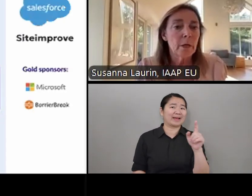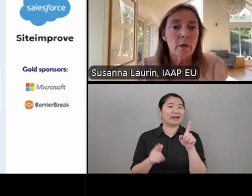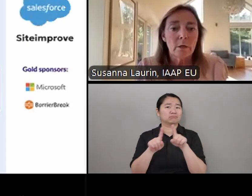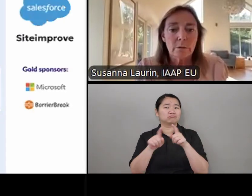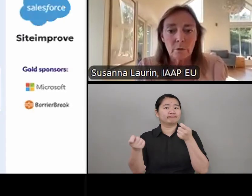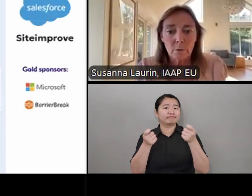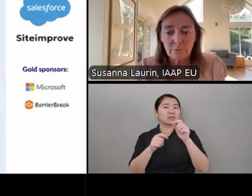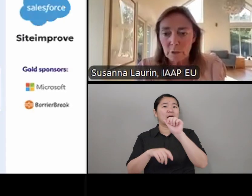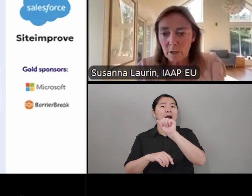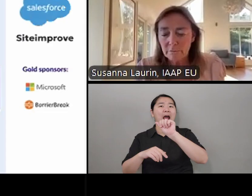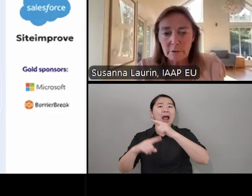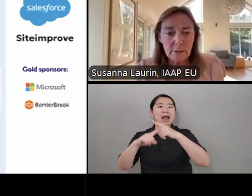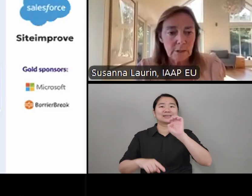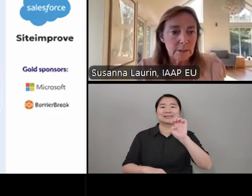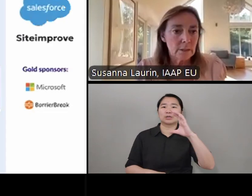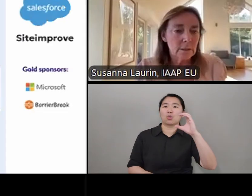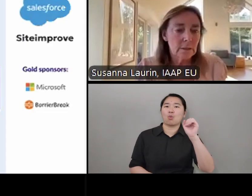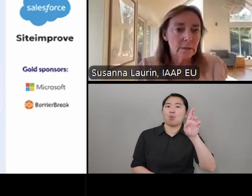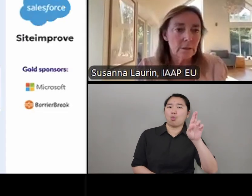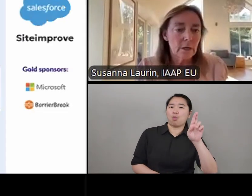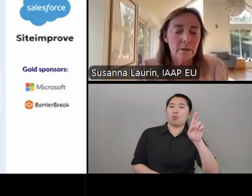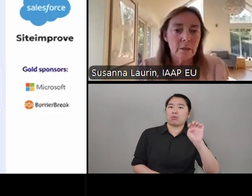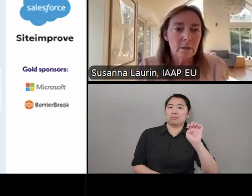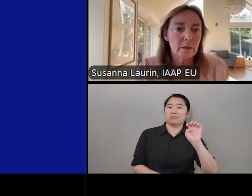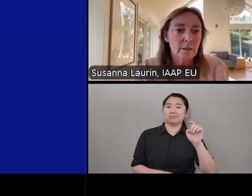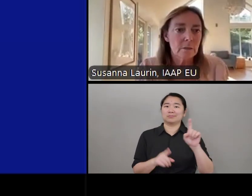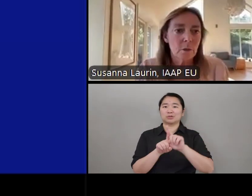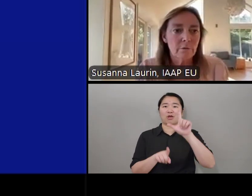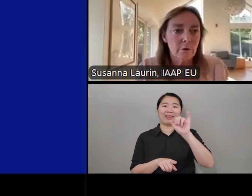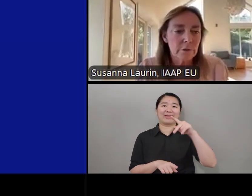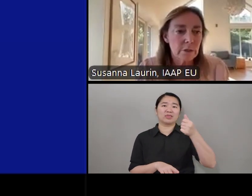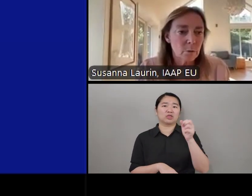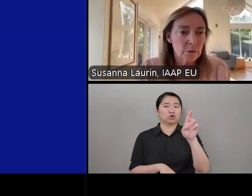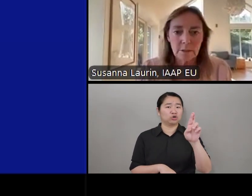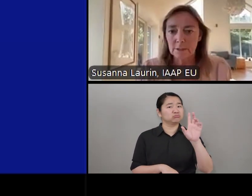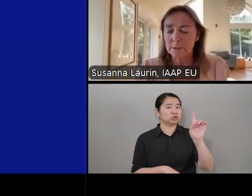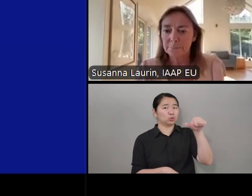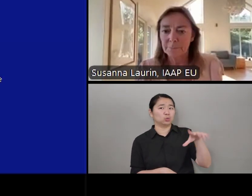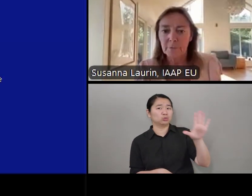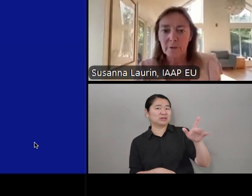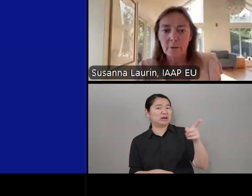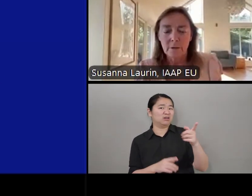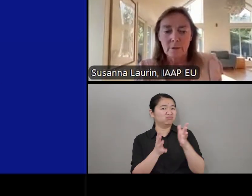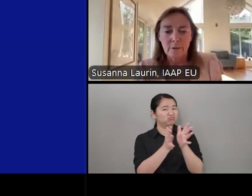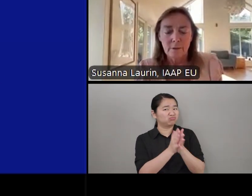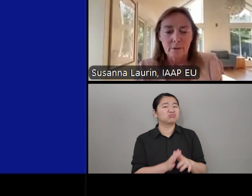Deque. So if we have Hidde here, I think he is the one first out. Yes.